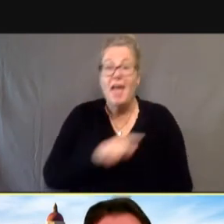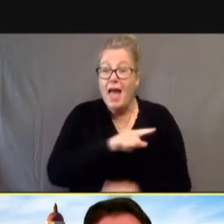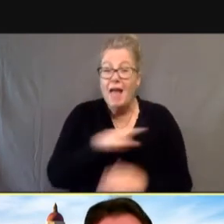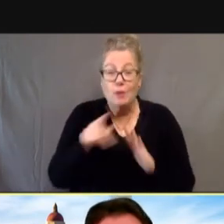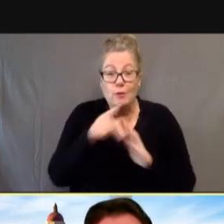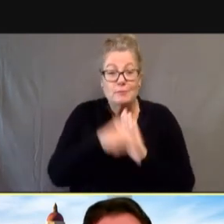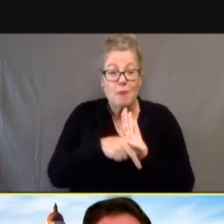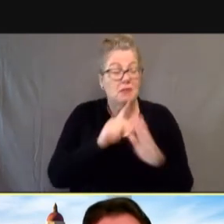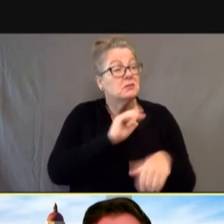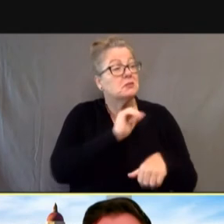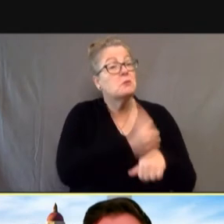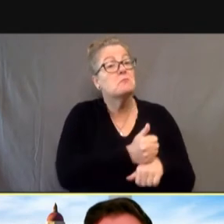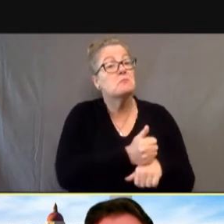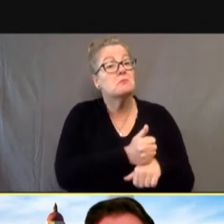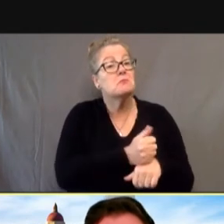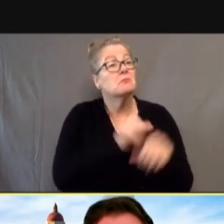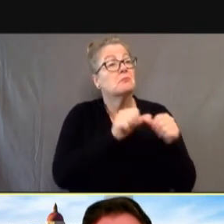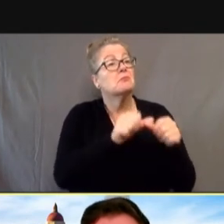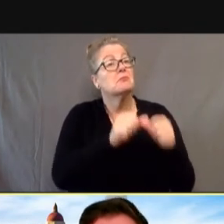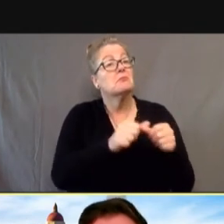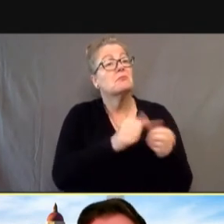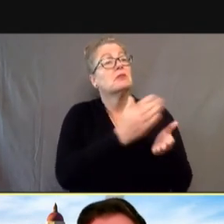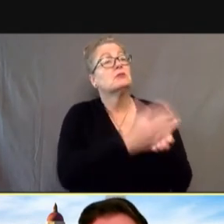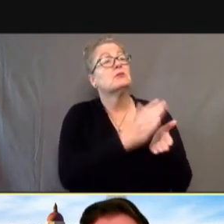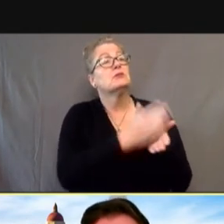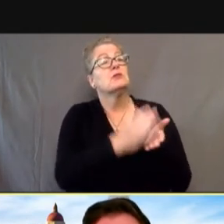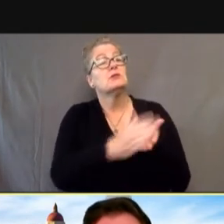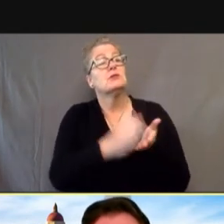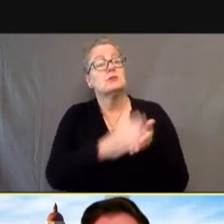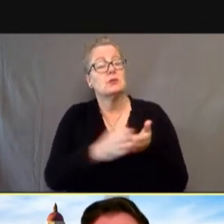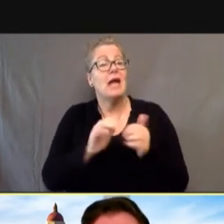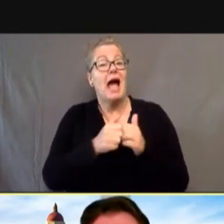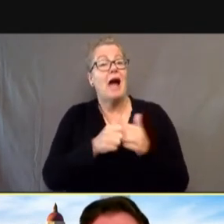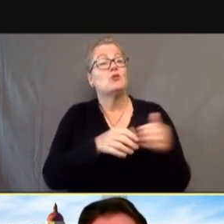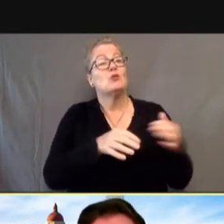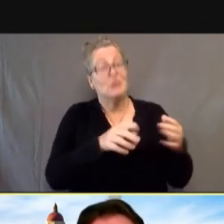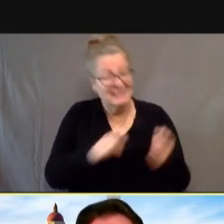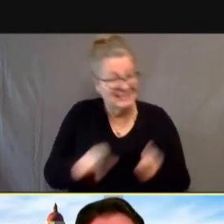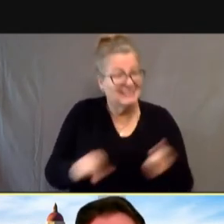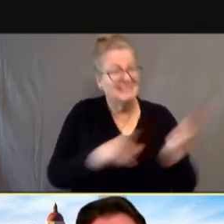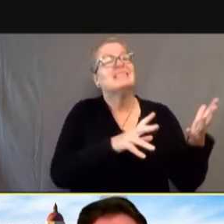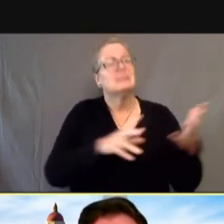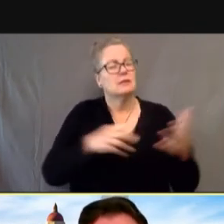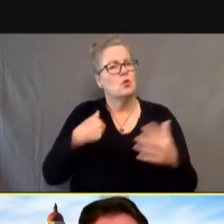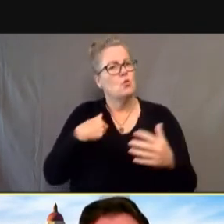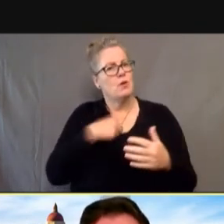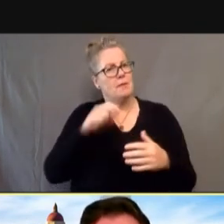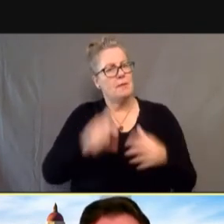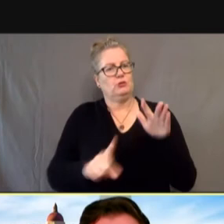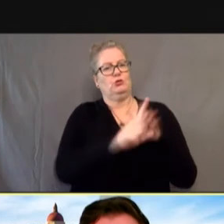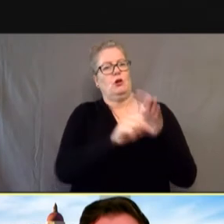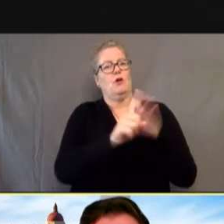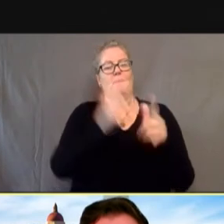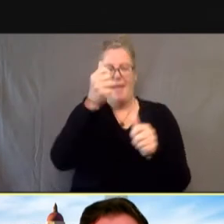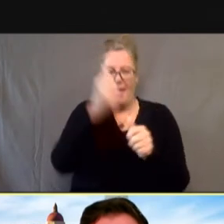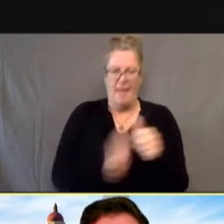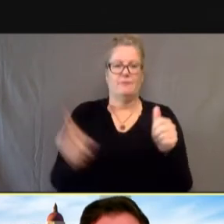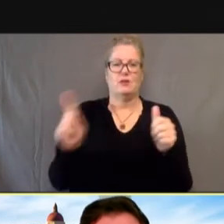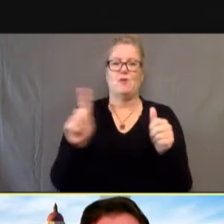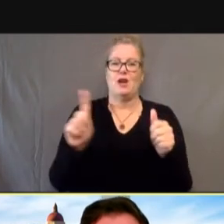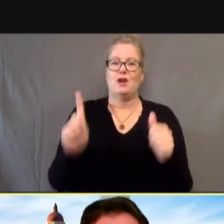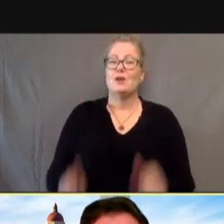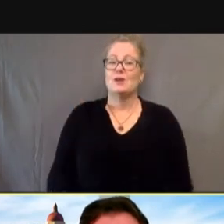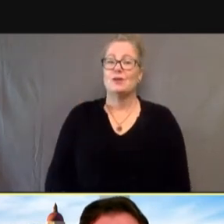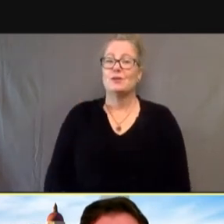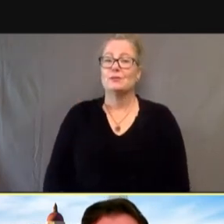perpetuated exclusion. And you know, each institution has its own peculiarities in terms of structure. In